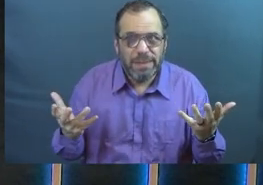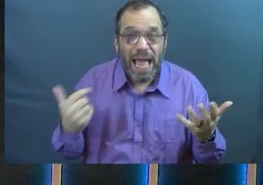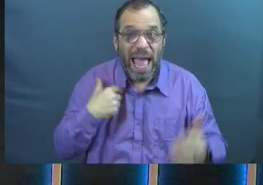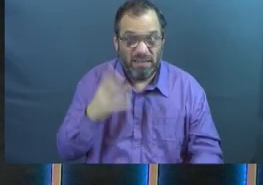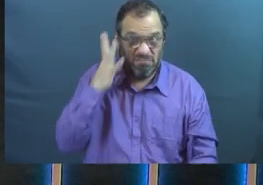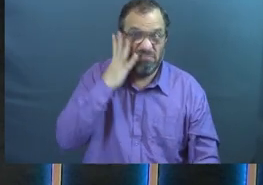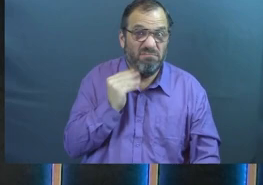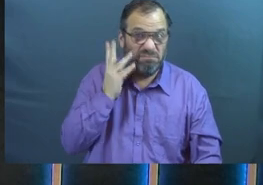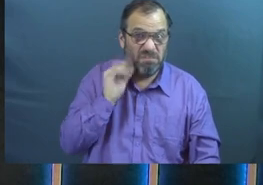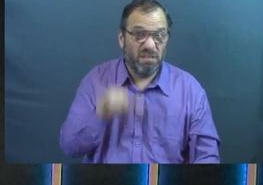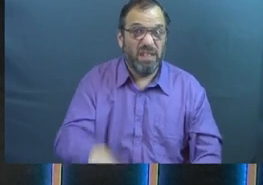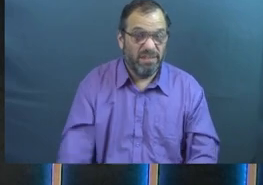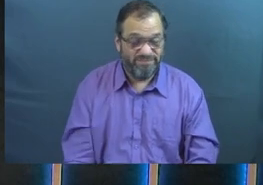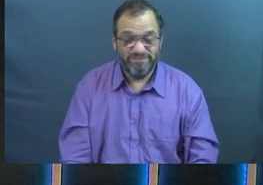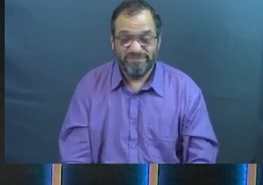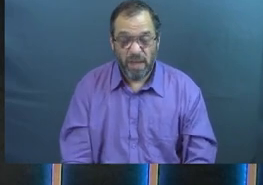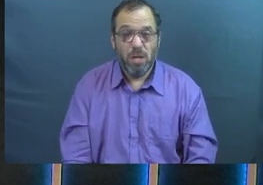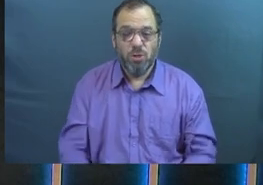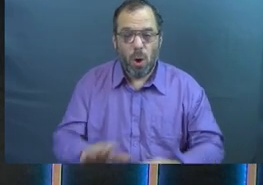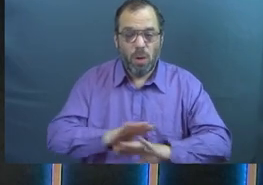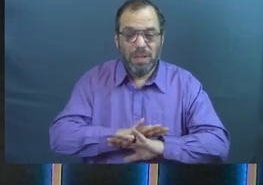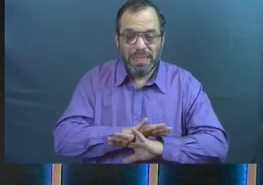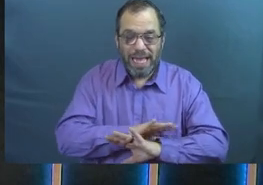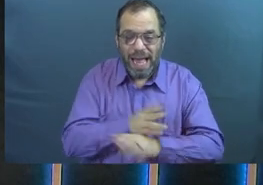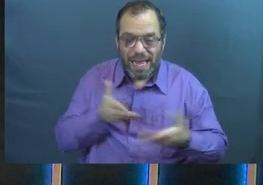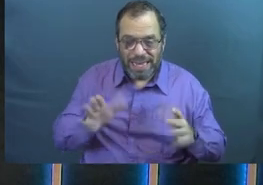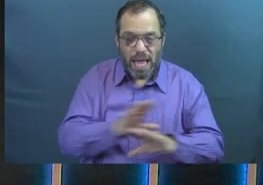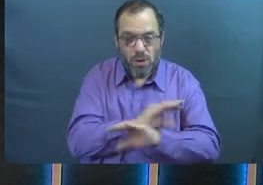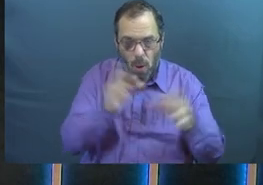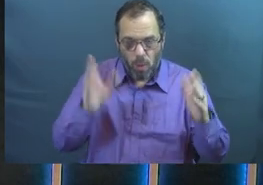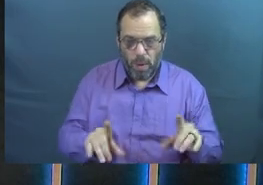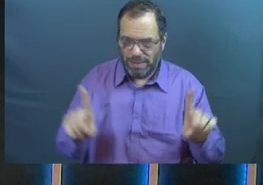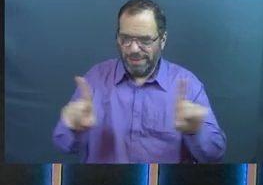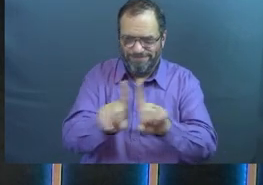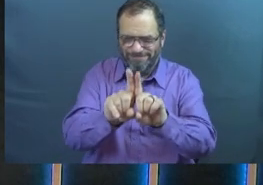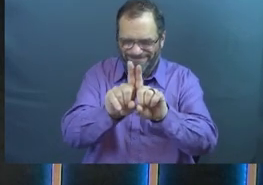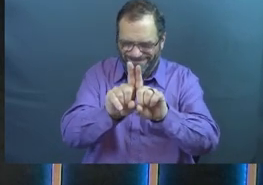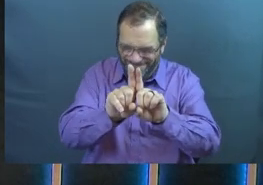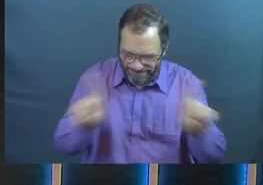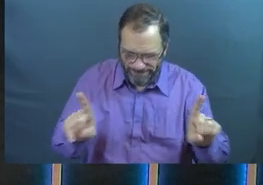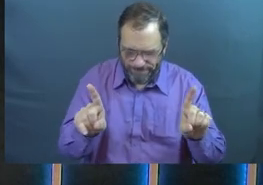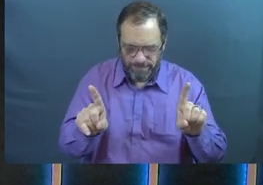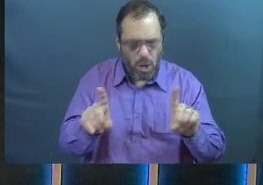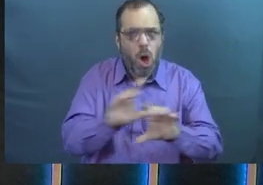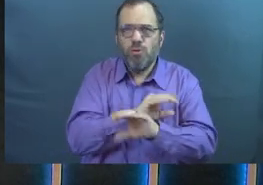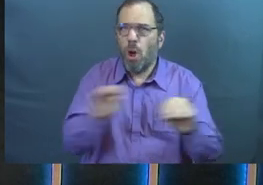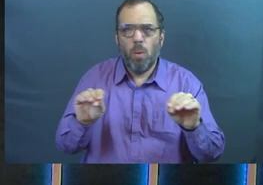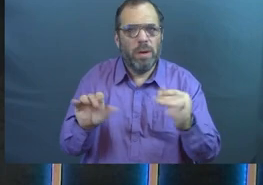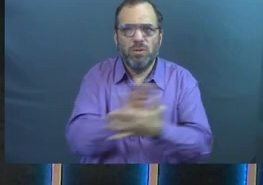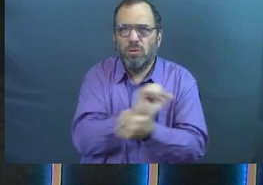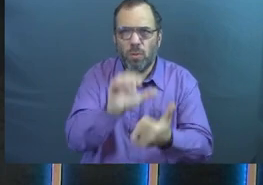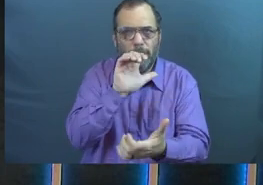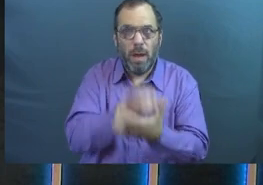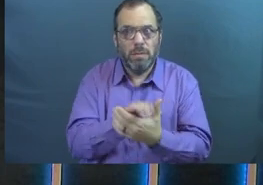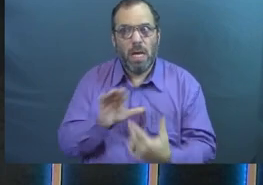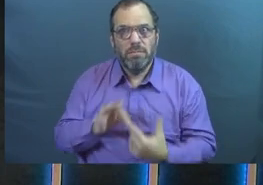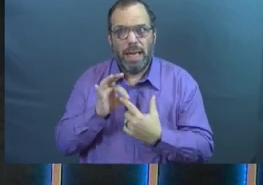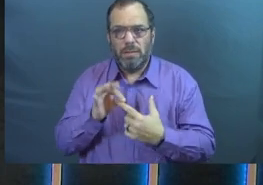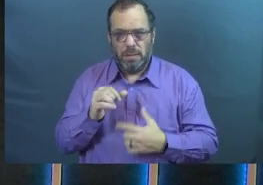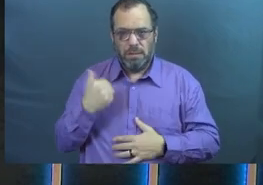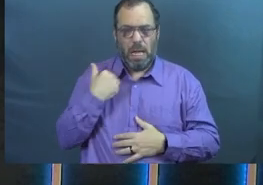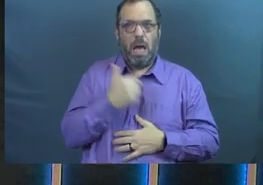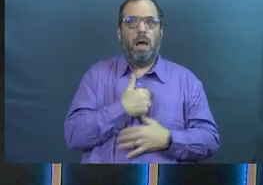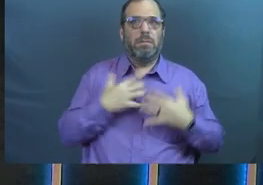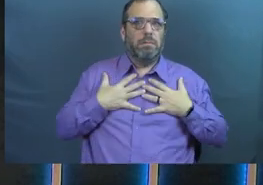we've experienced that. So let no one tear these two souls apart. No one should break the covenant, especially not